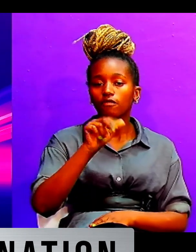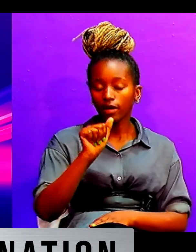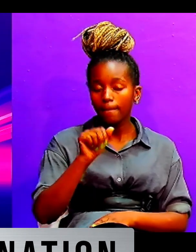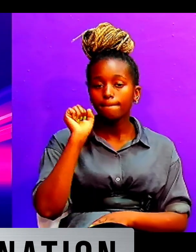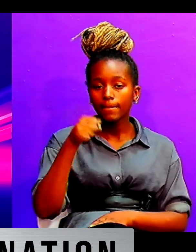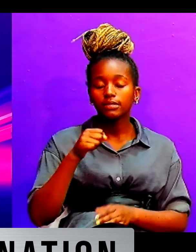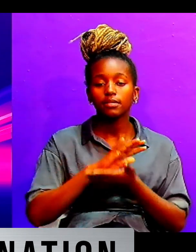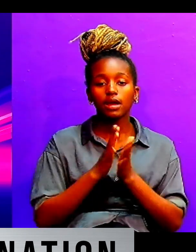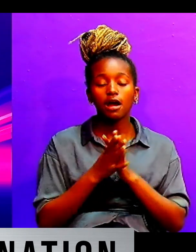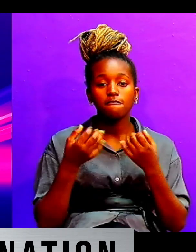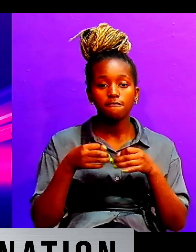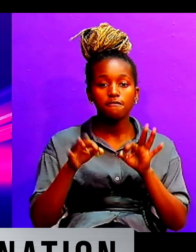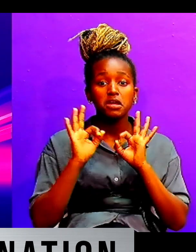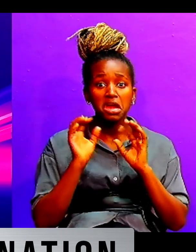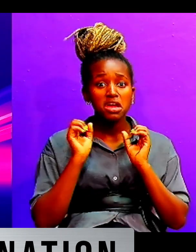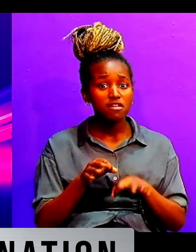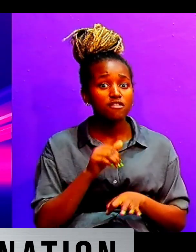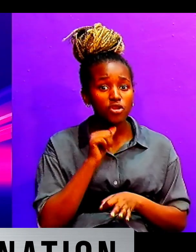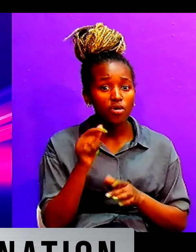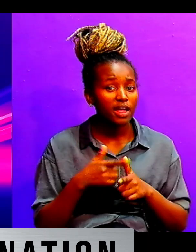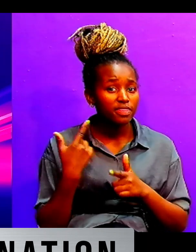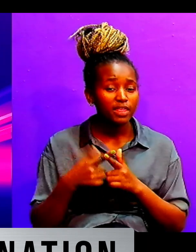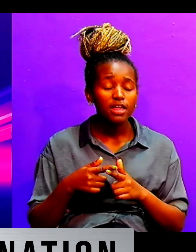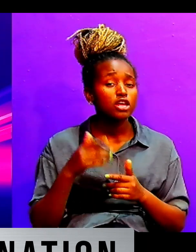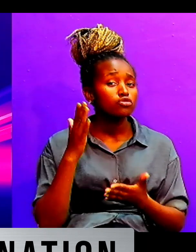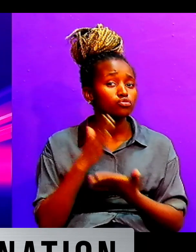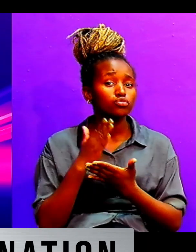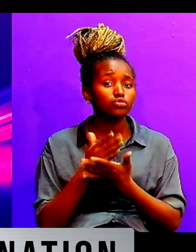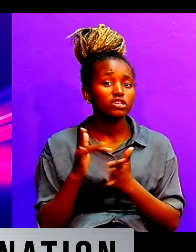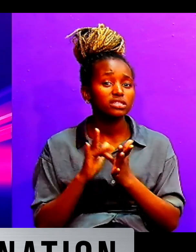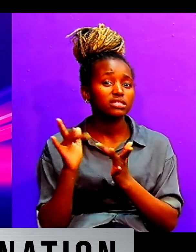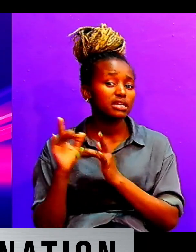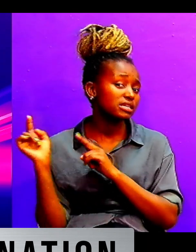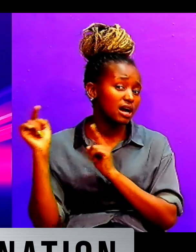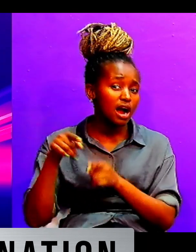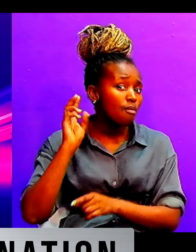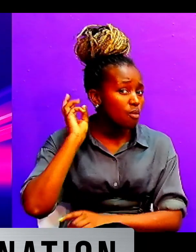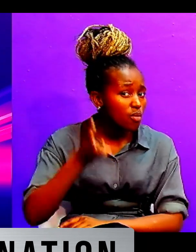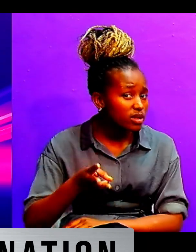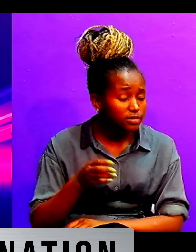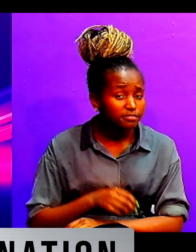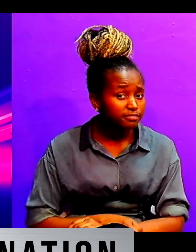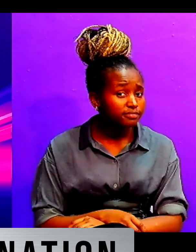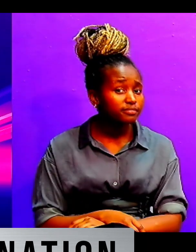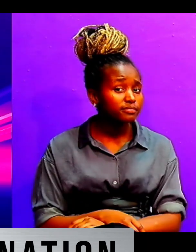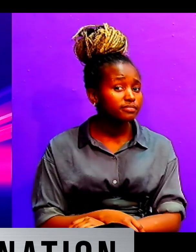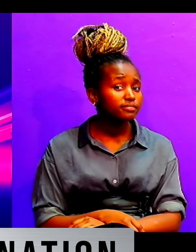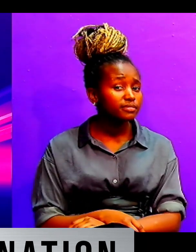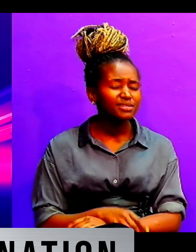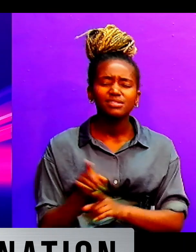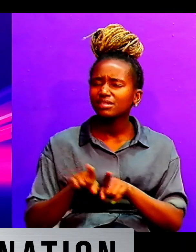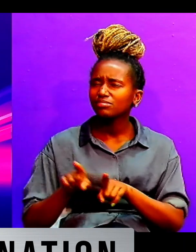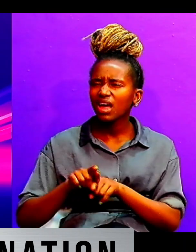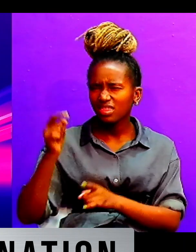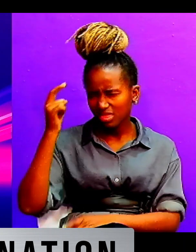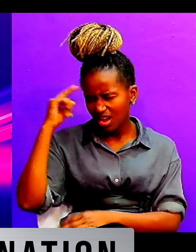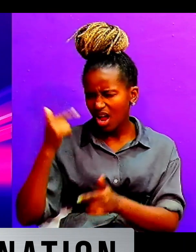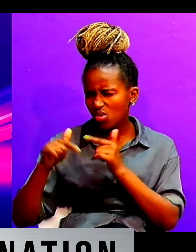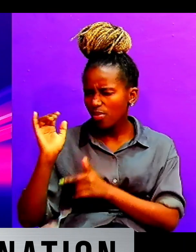they produce the real Jesus. And I guess he won. I don't know. Oh